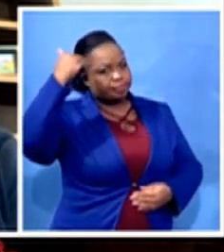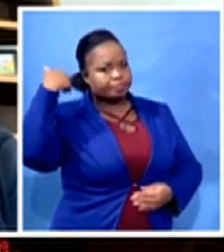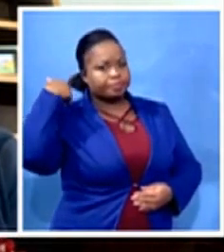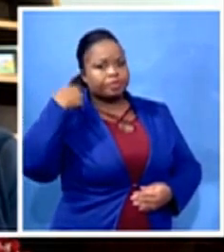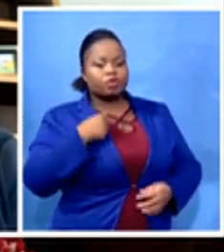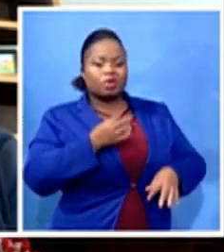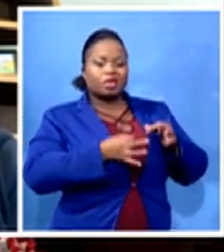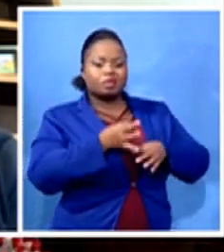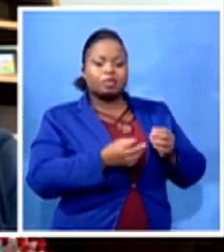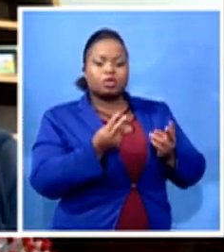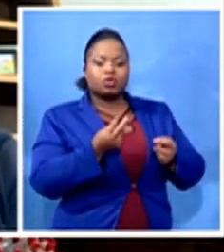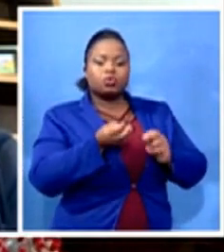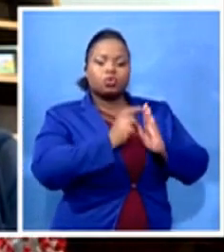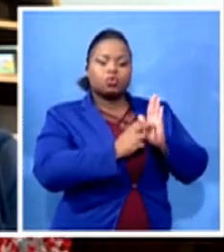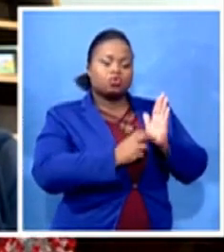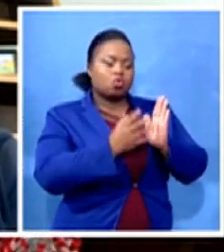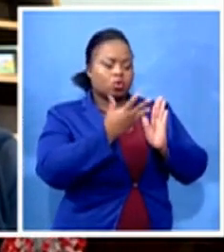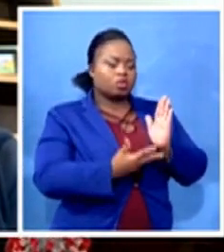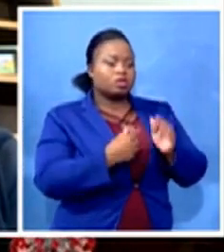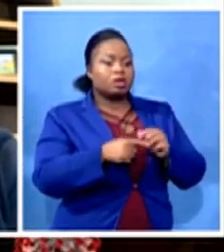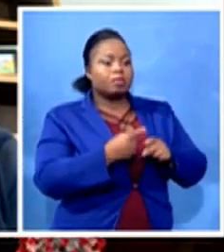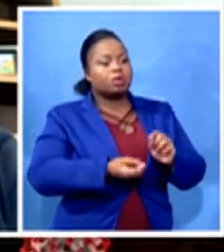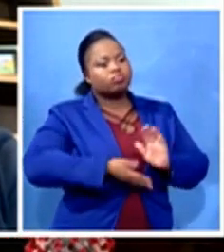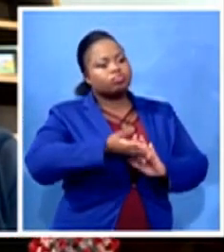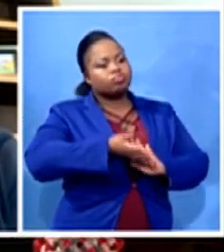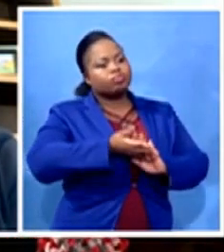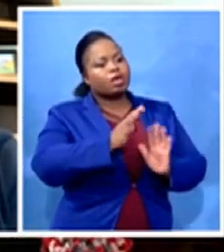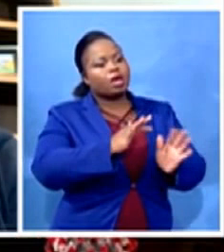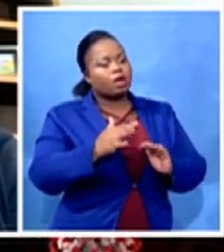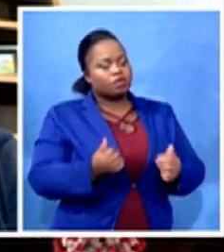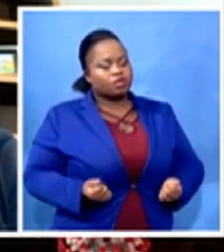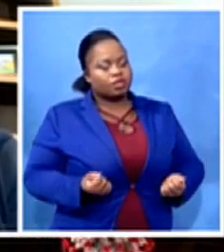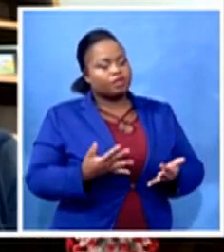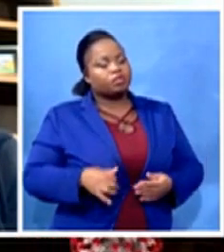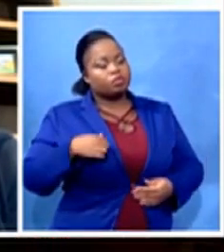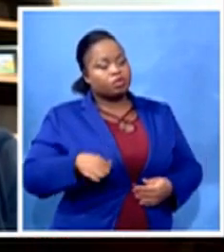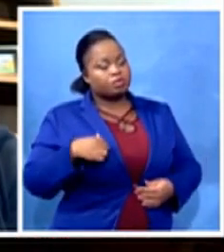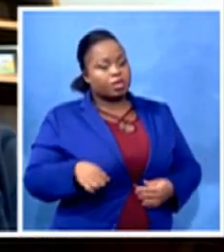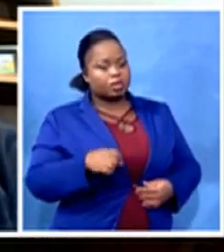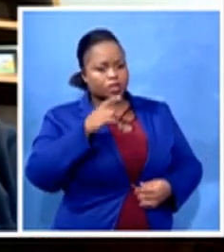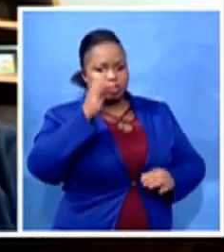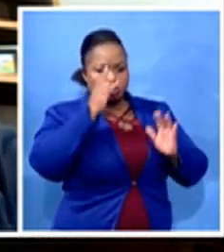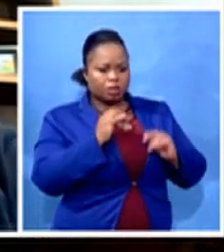and services. How will this assist the city and your entities?